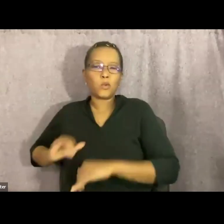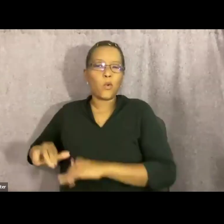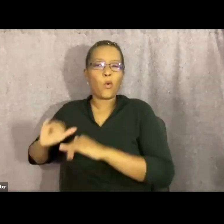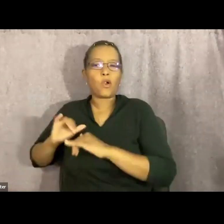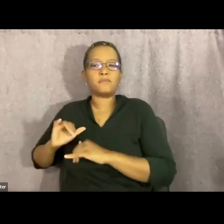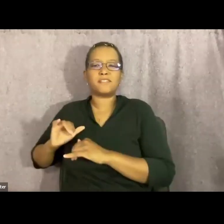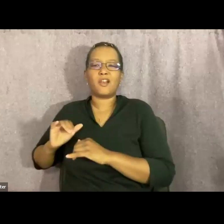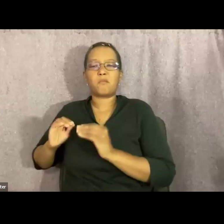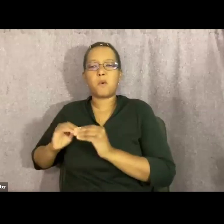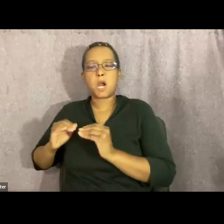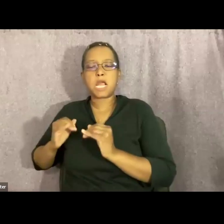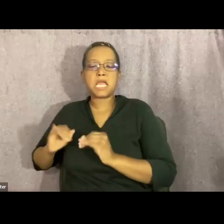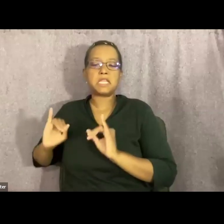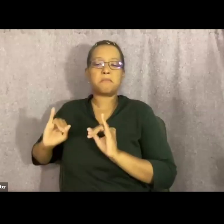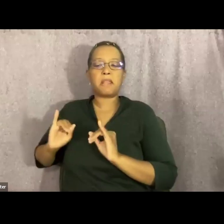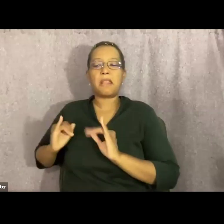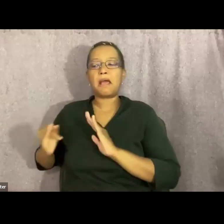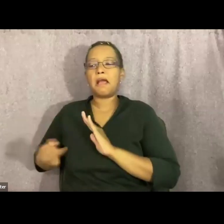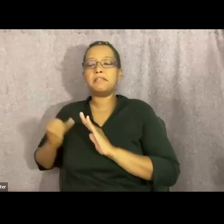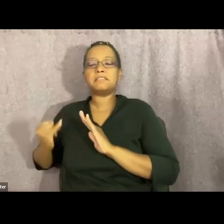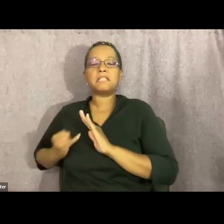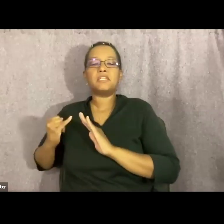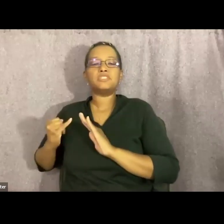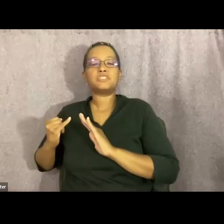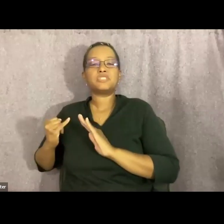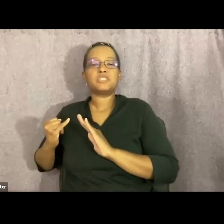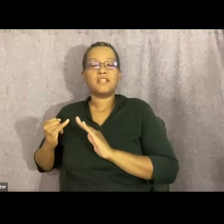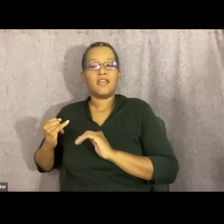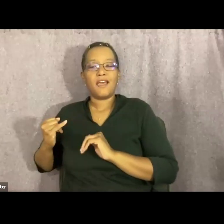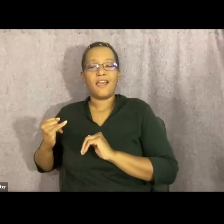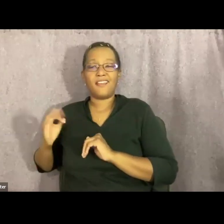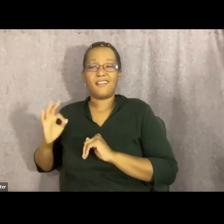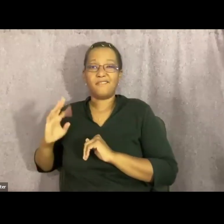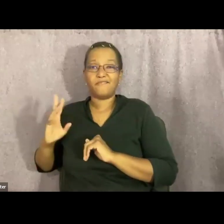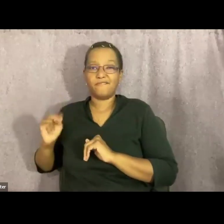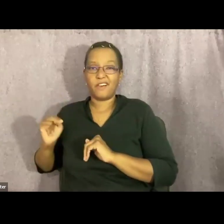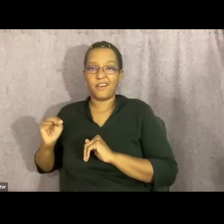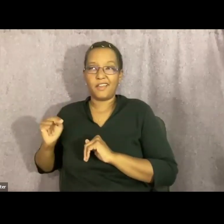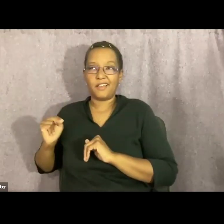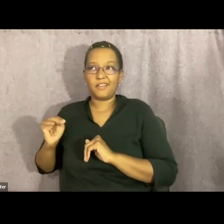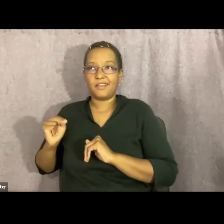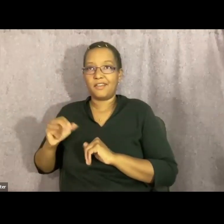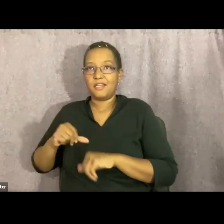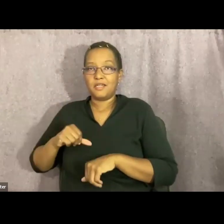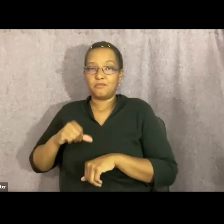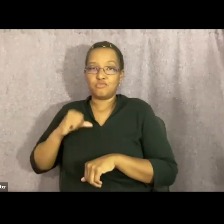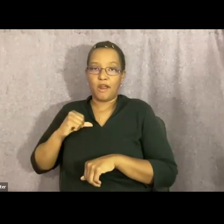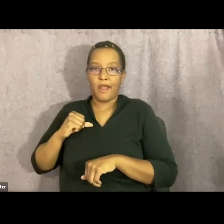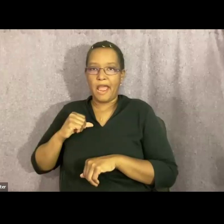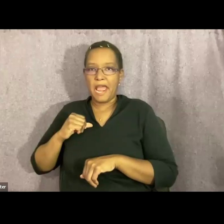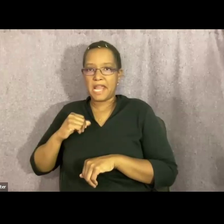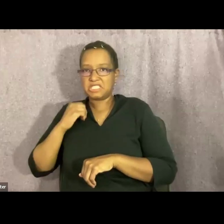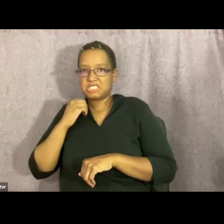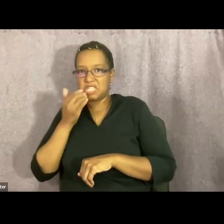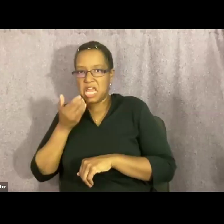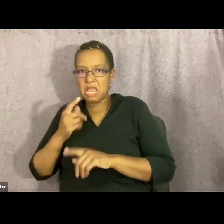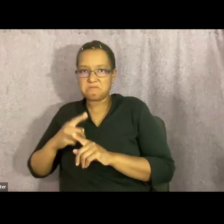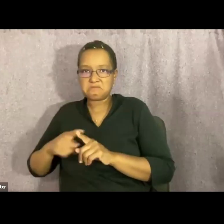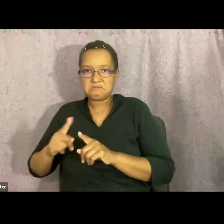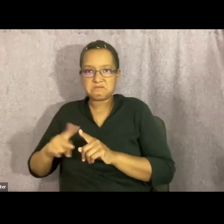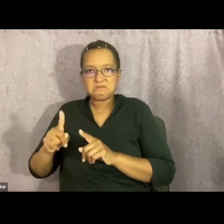independence, isolation, and that fun little pride shame spiral that I'm